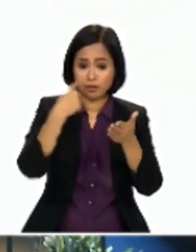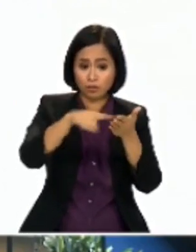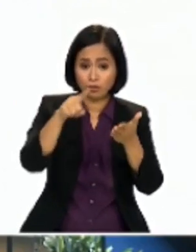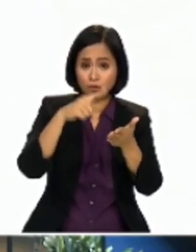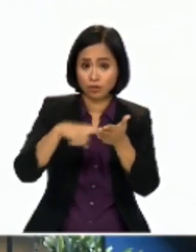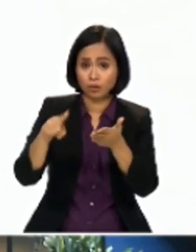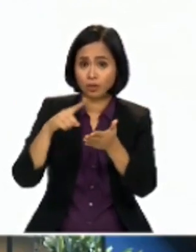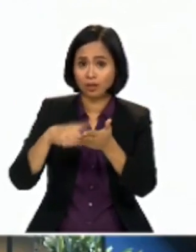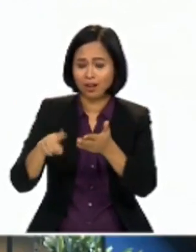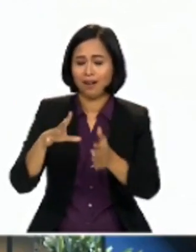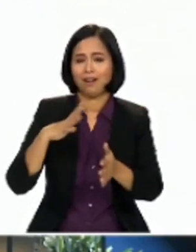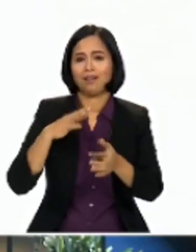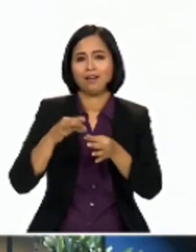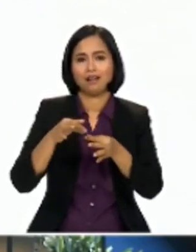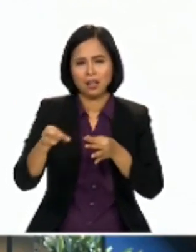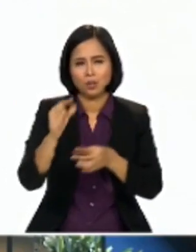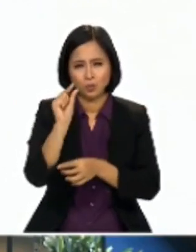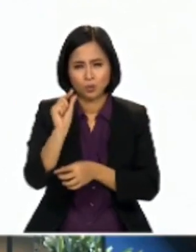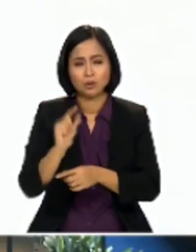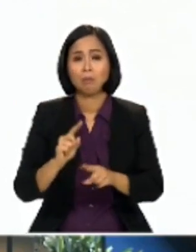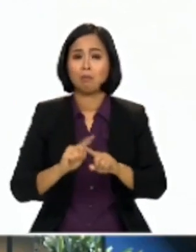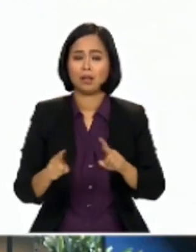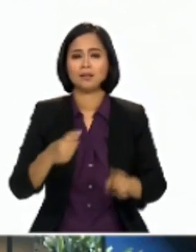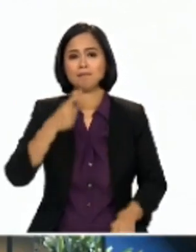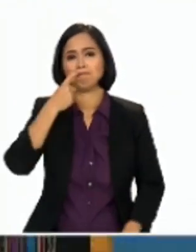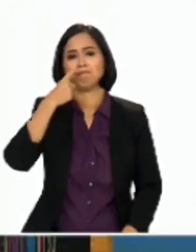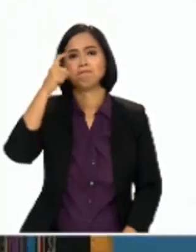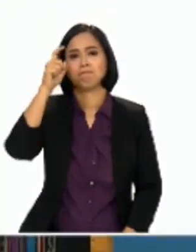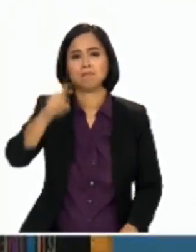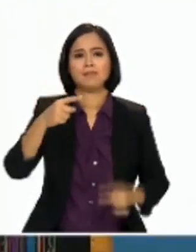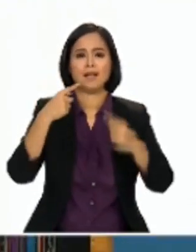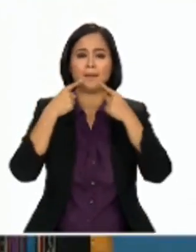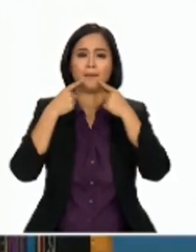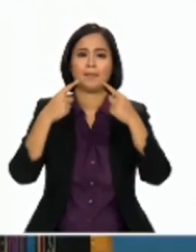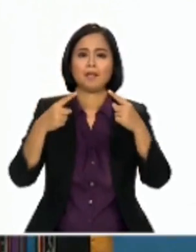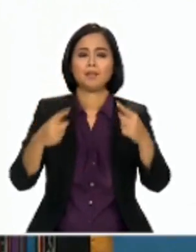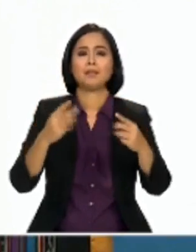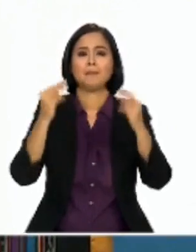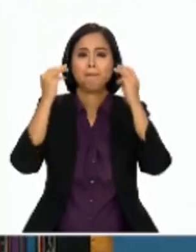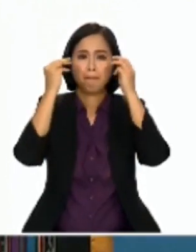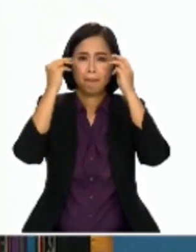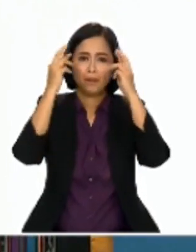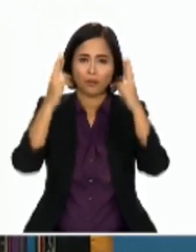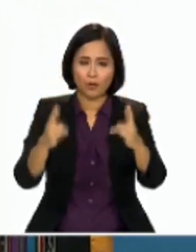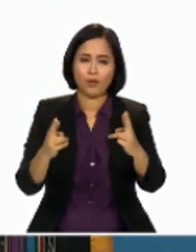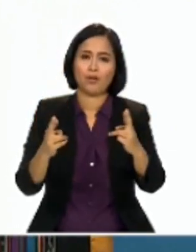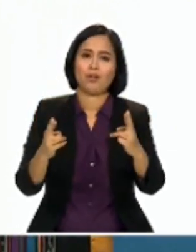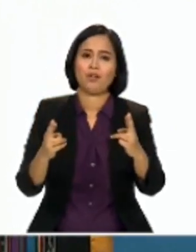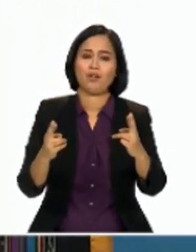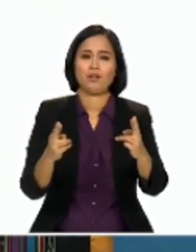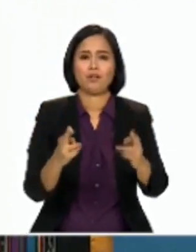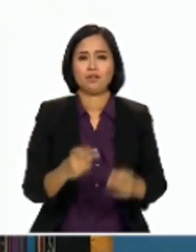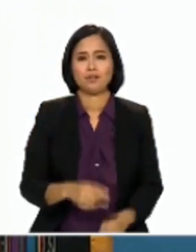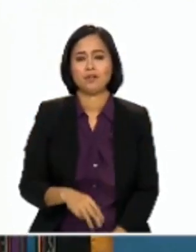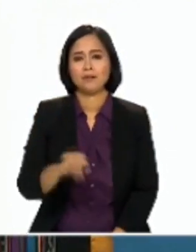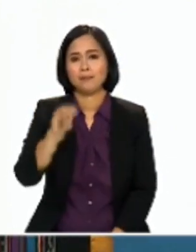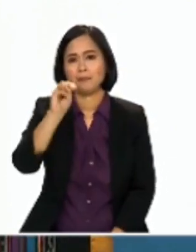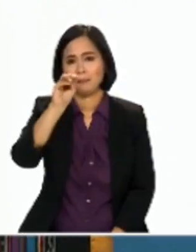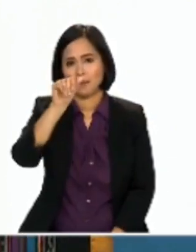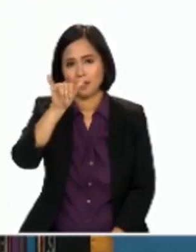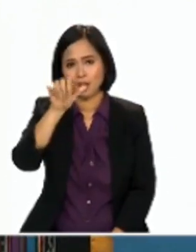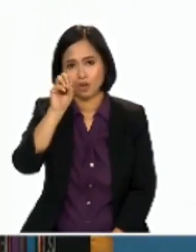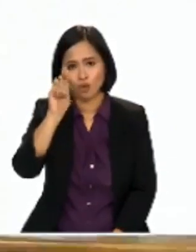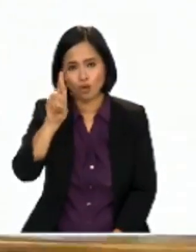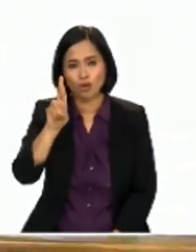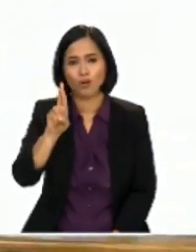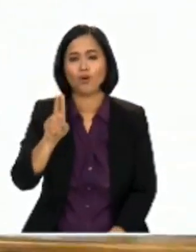I am directing you publicly. Mayors, mayors. I'm